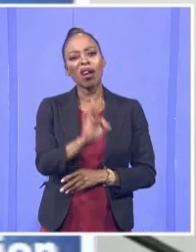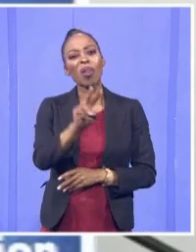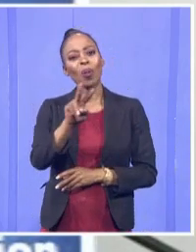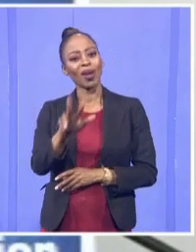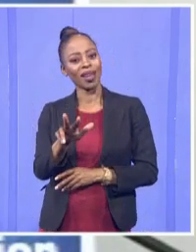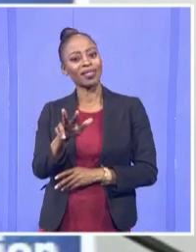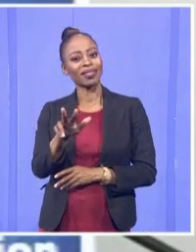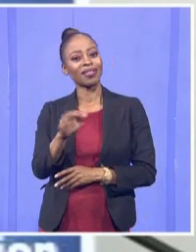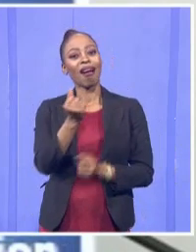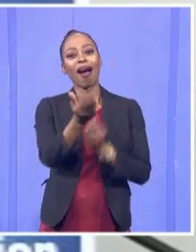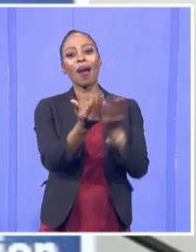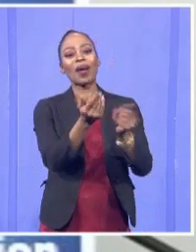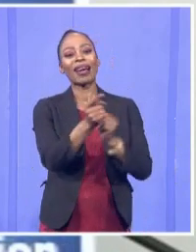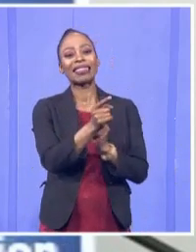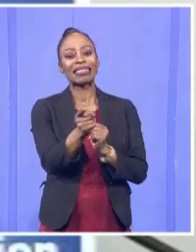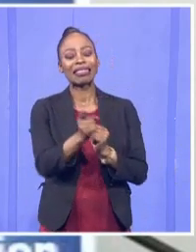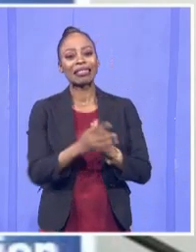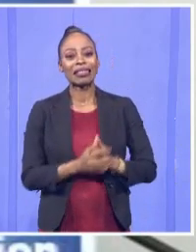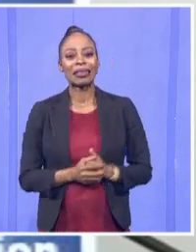2,328 applications.